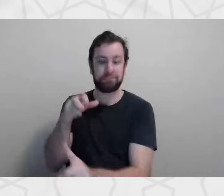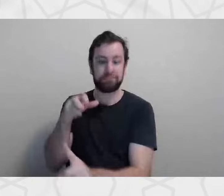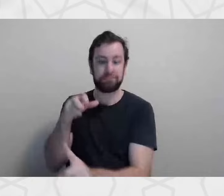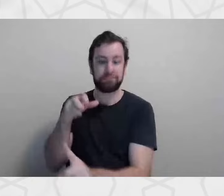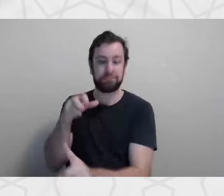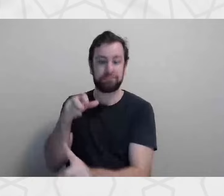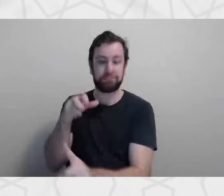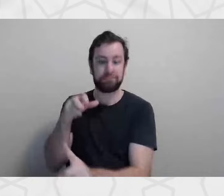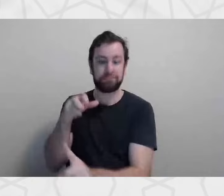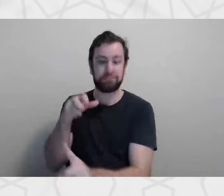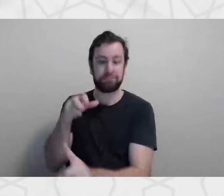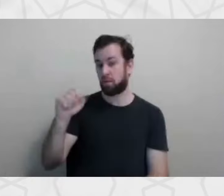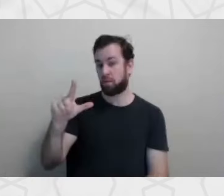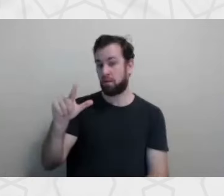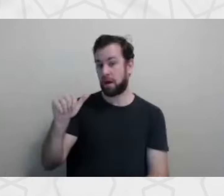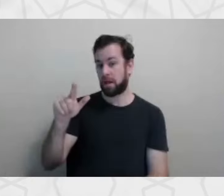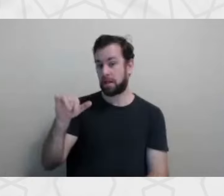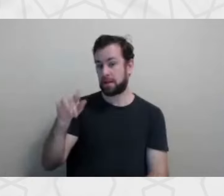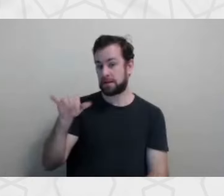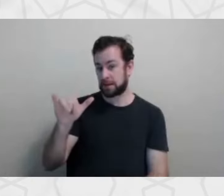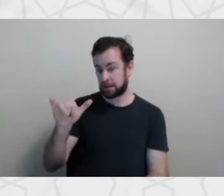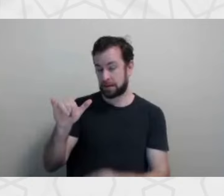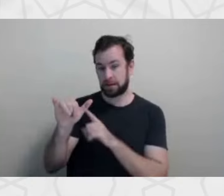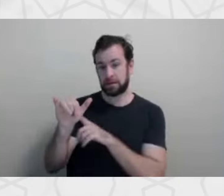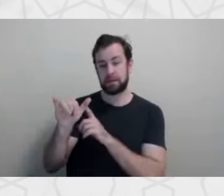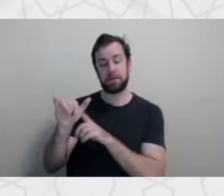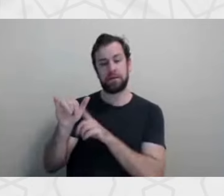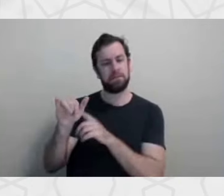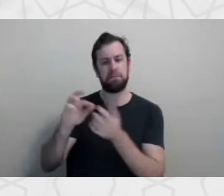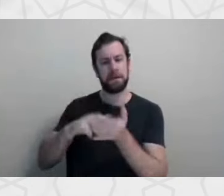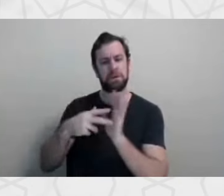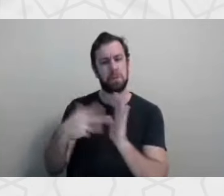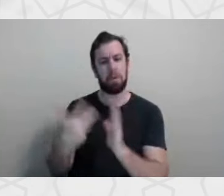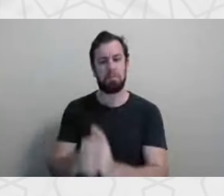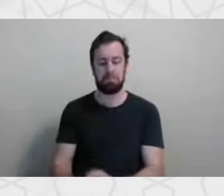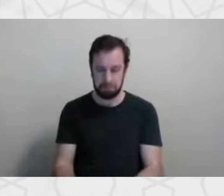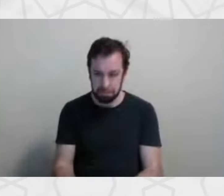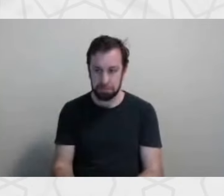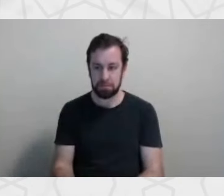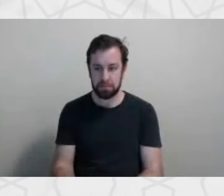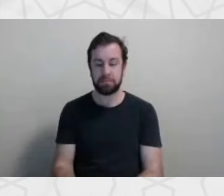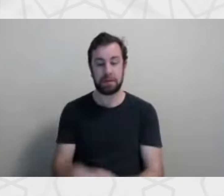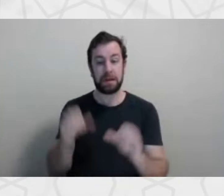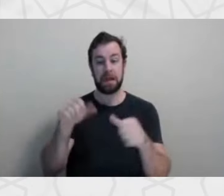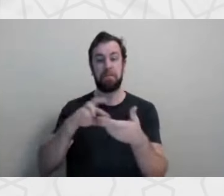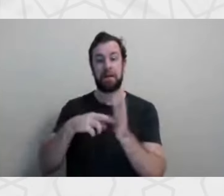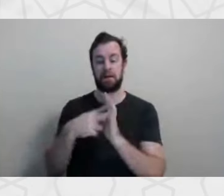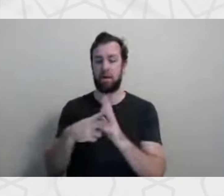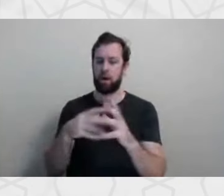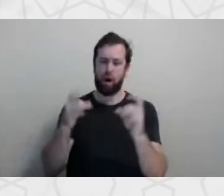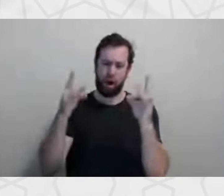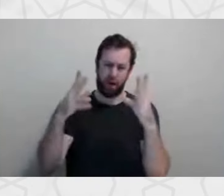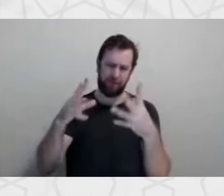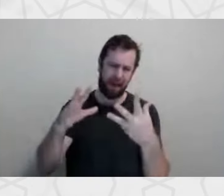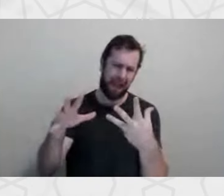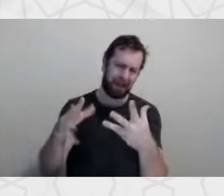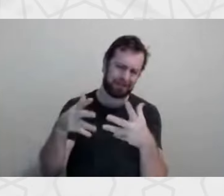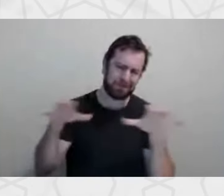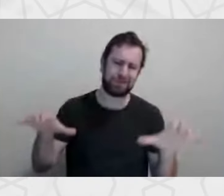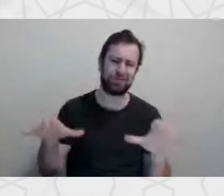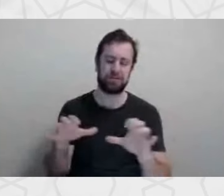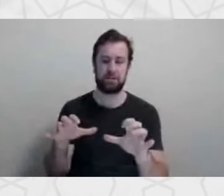immorality. But fahsha can also mean atrocities,